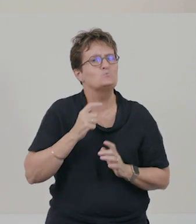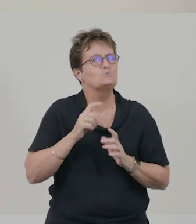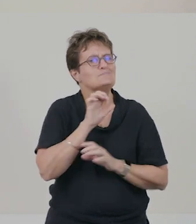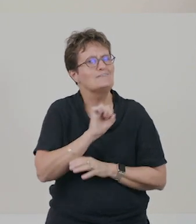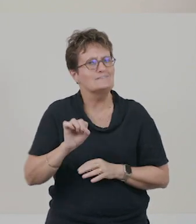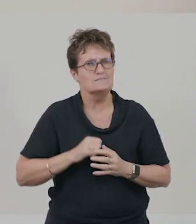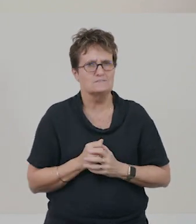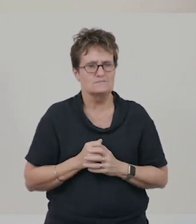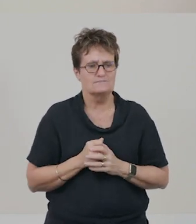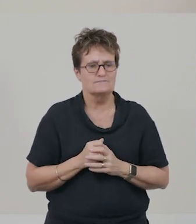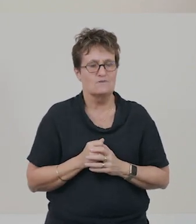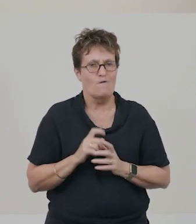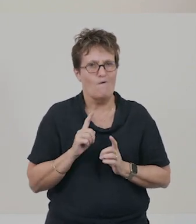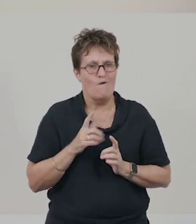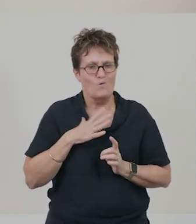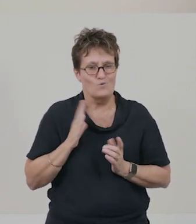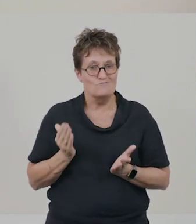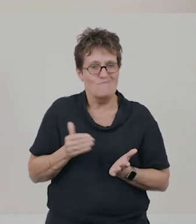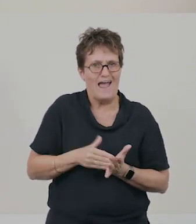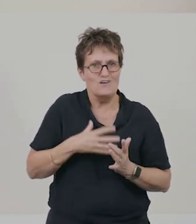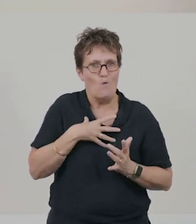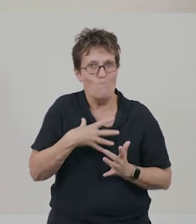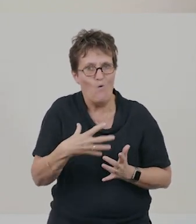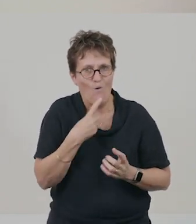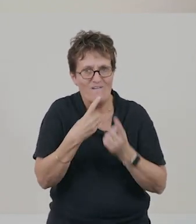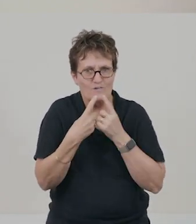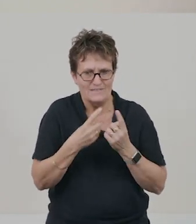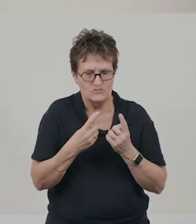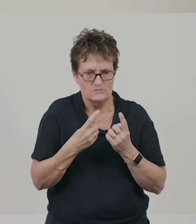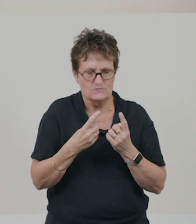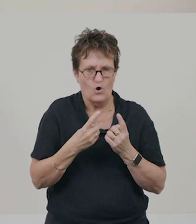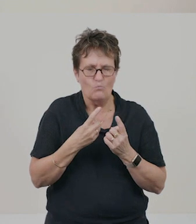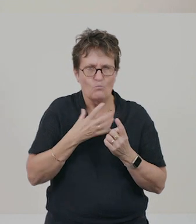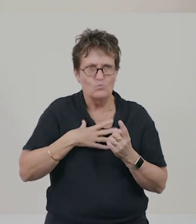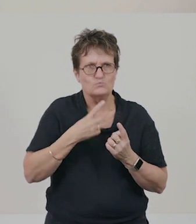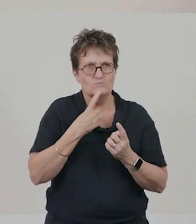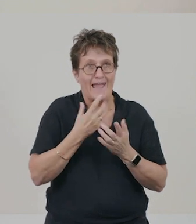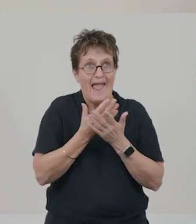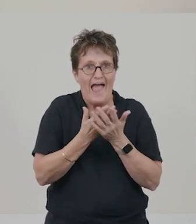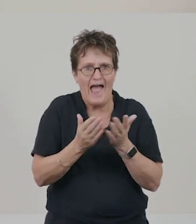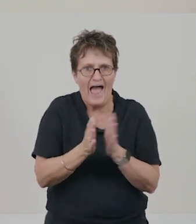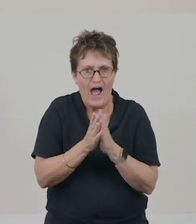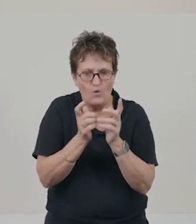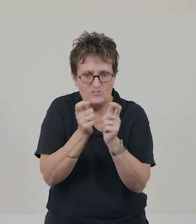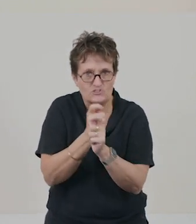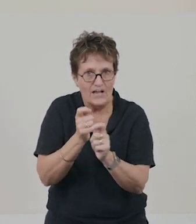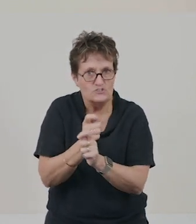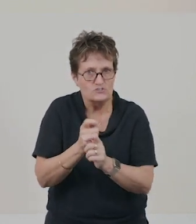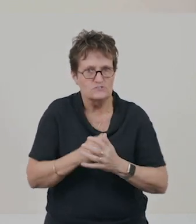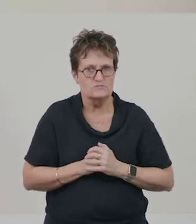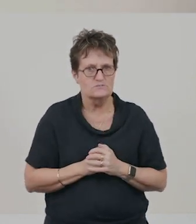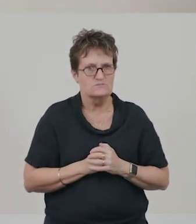sentence. But I want to add some more detail to tell my visitors to the museum how it changes. I will